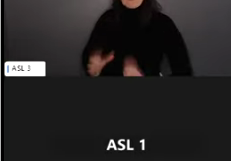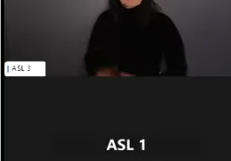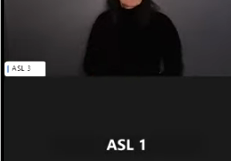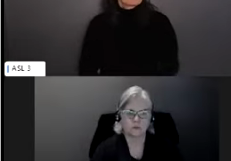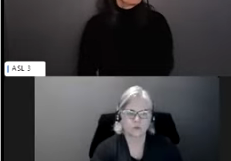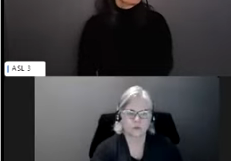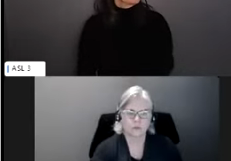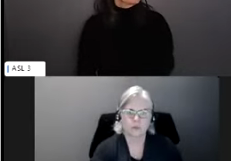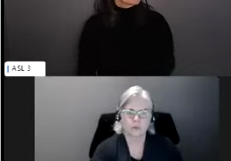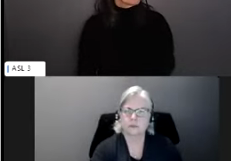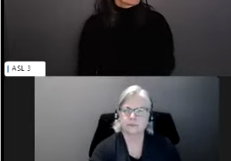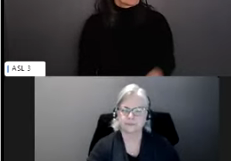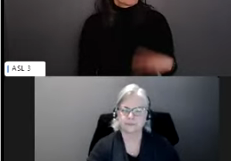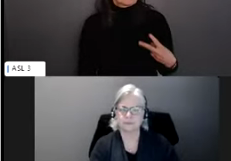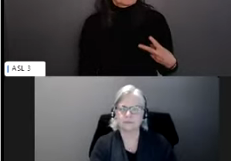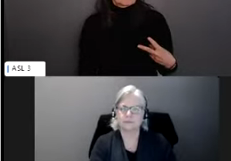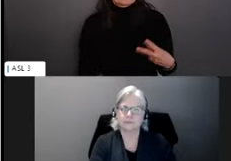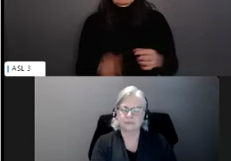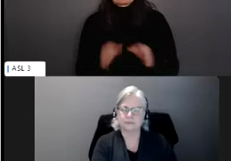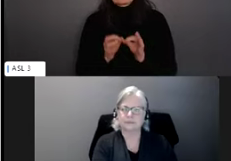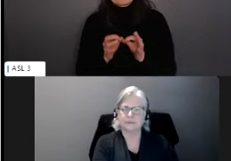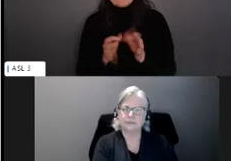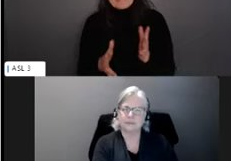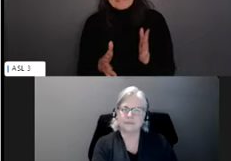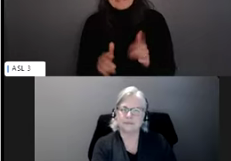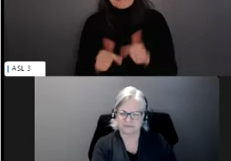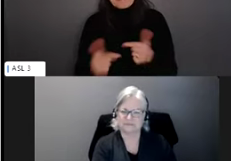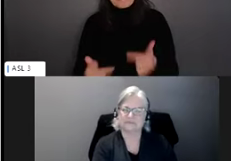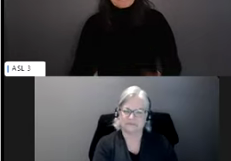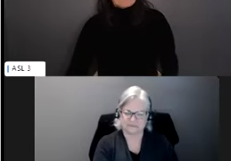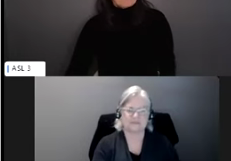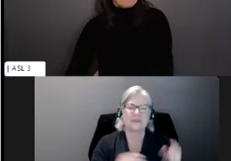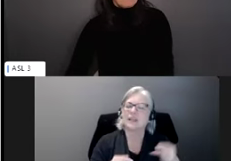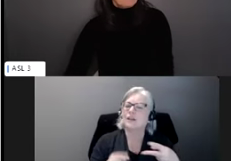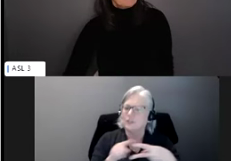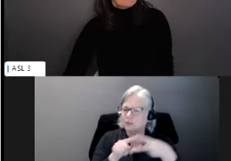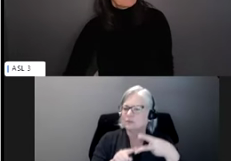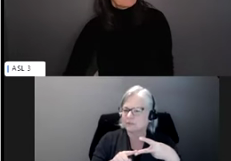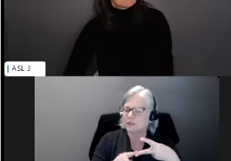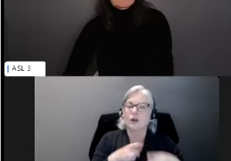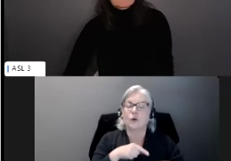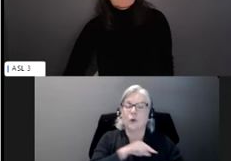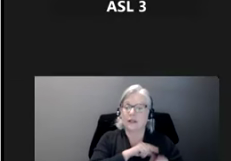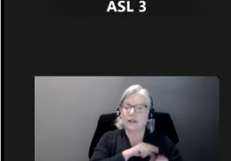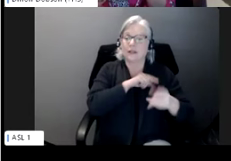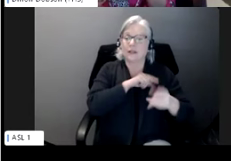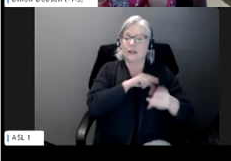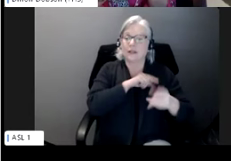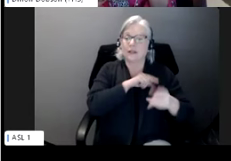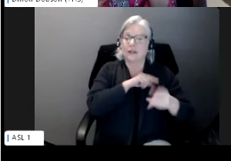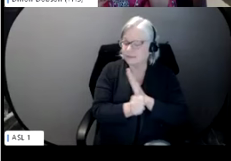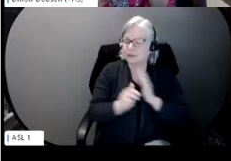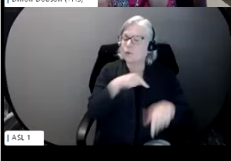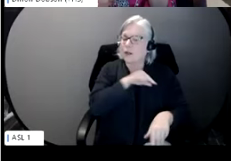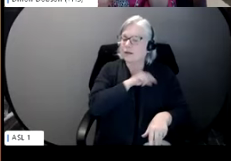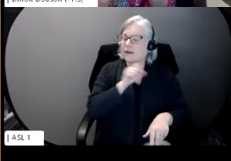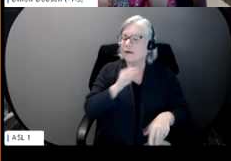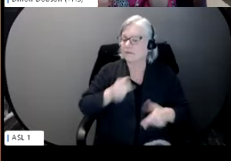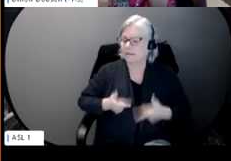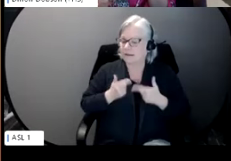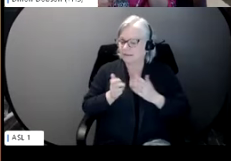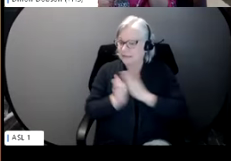Two other things that you might want to think about. Quality of life scales are really important documents for end of life planning with your clients. They may not want to think